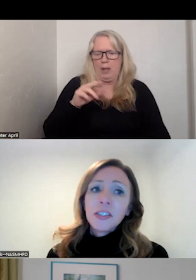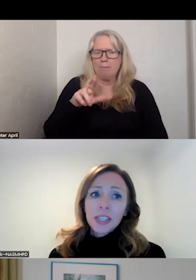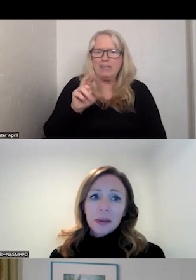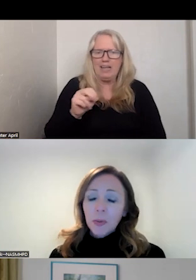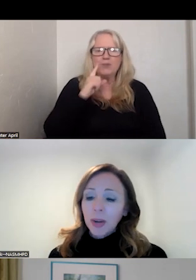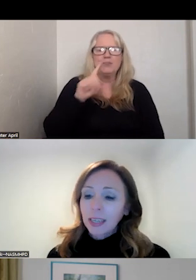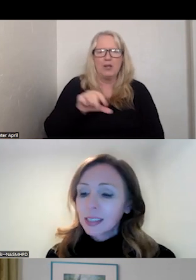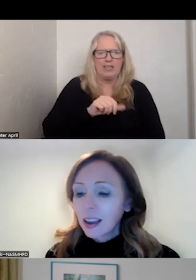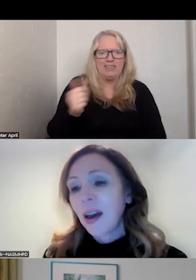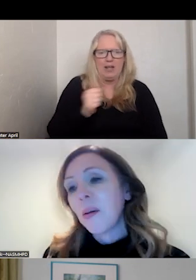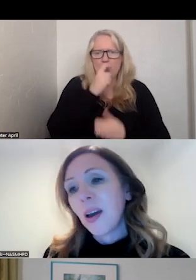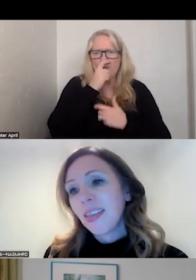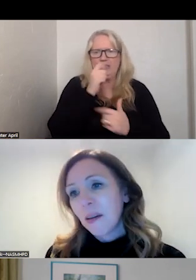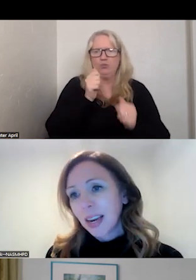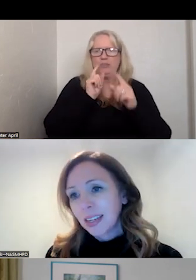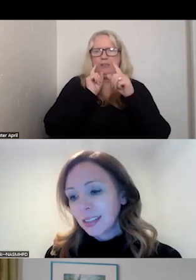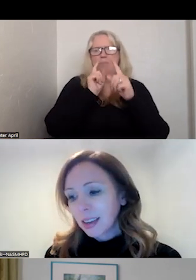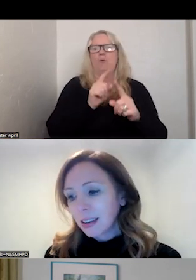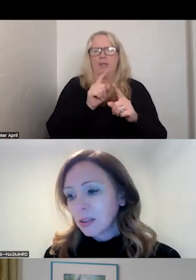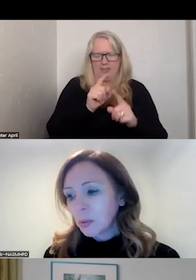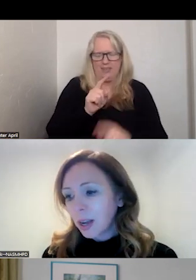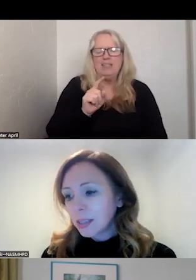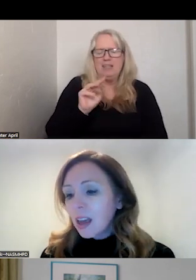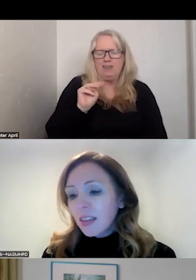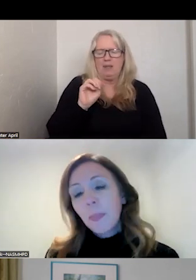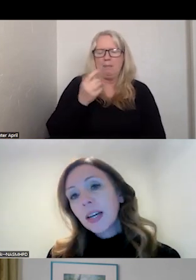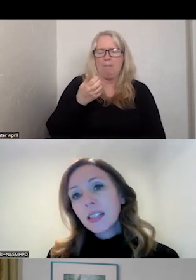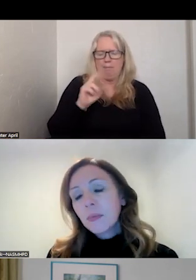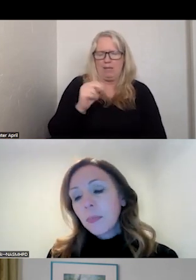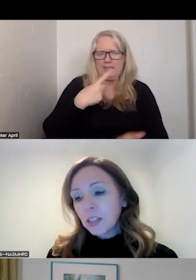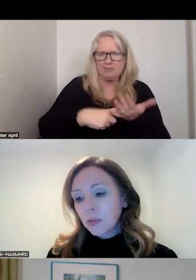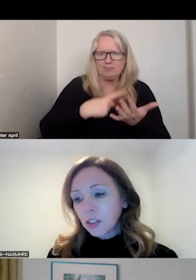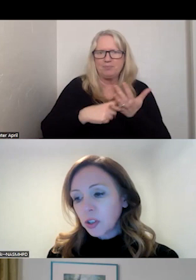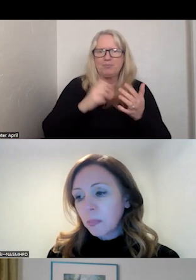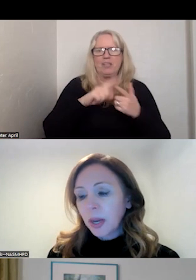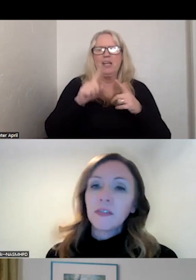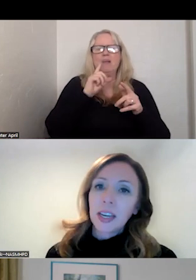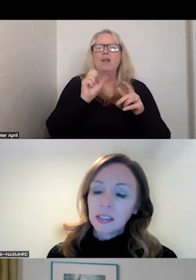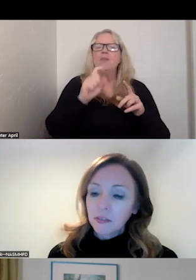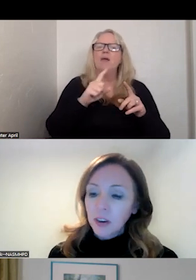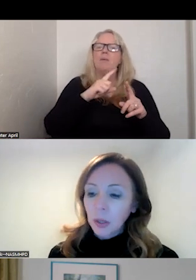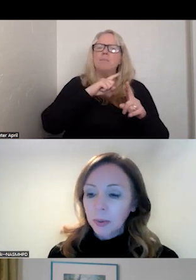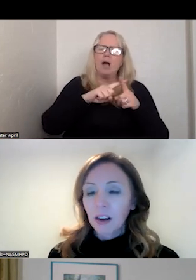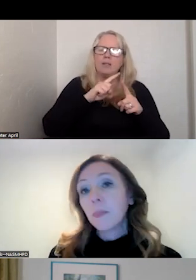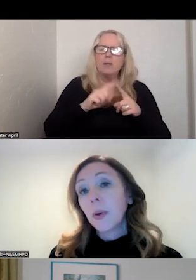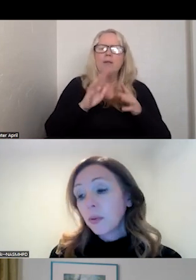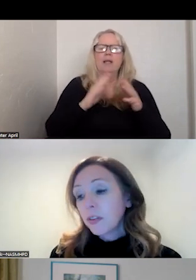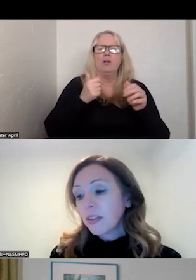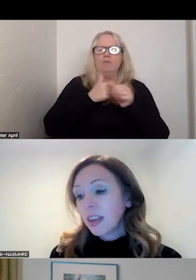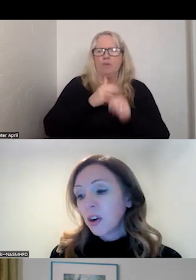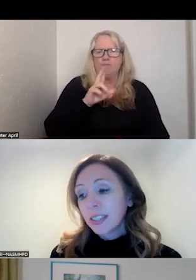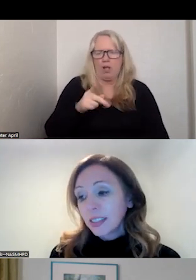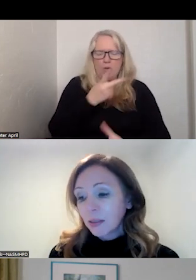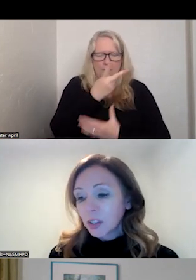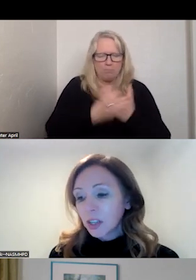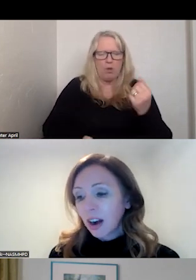another interesting point that Megan discussed was the positive bidirectional benefits of follow-up care for both